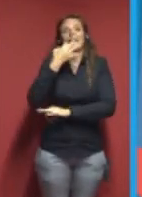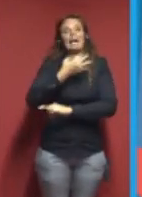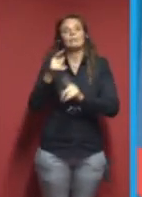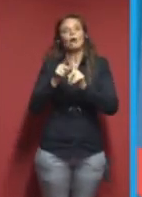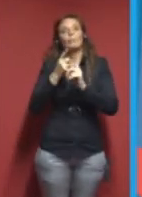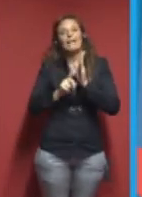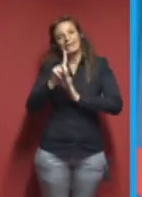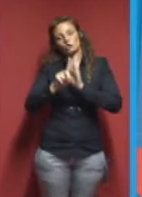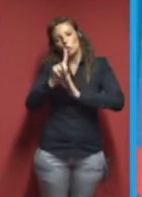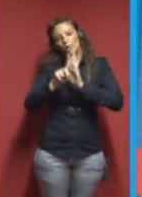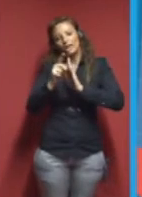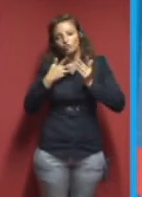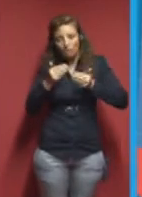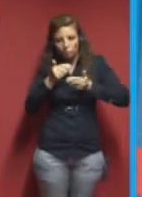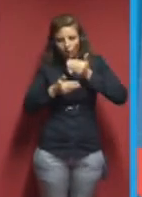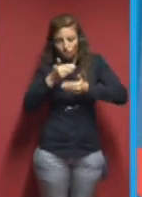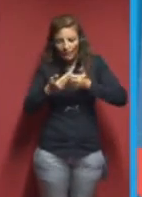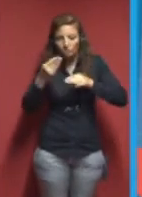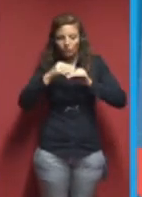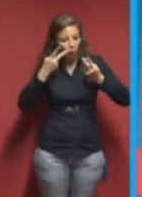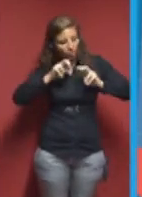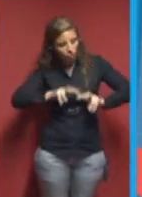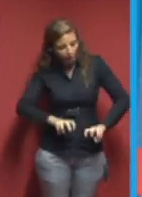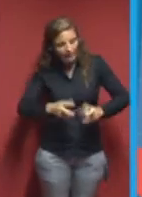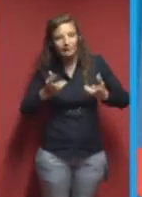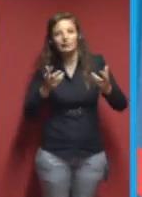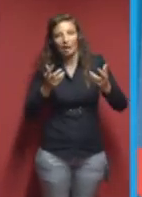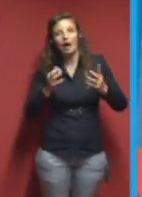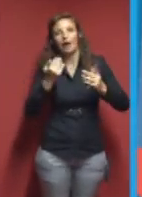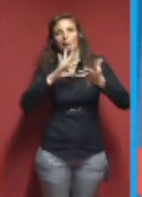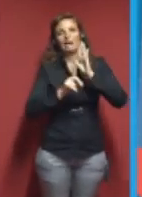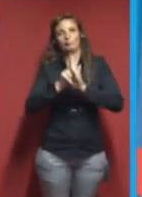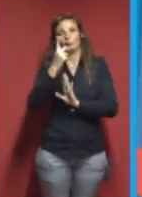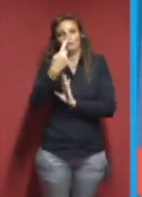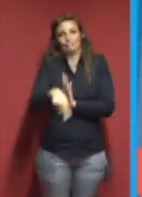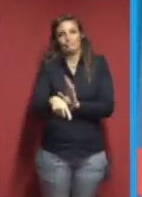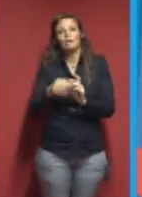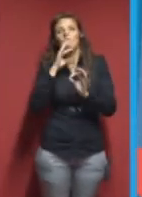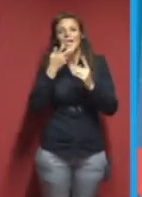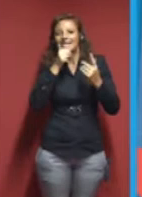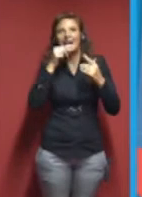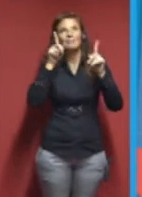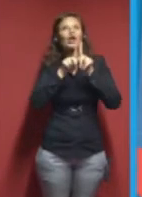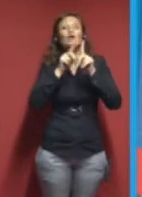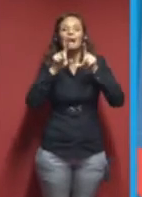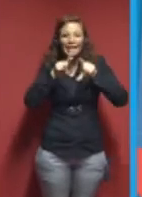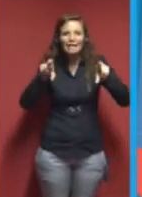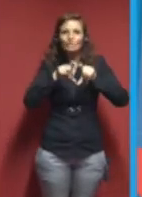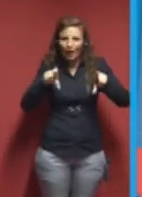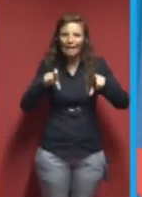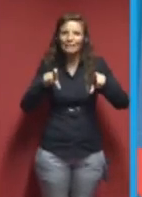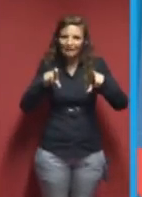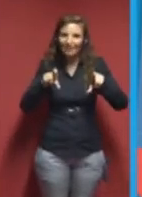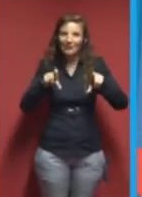making a cake. You need the recipe and you need the process, okay? What happens when you don't have open design, when you don't have access to all the